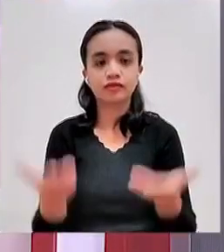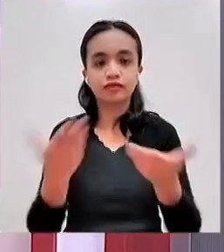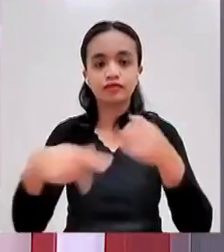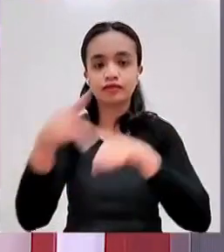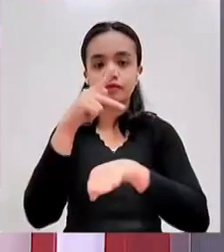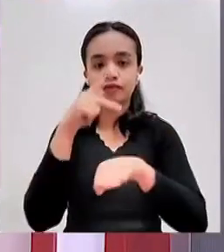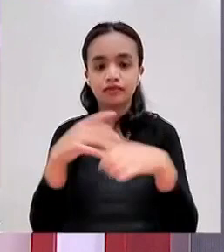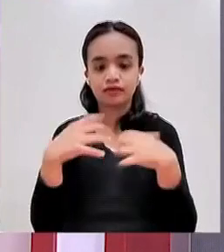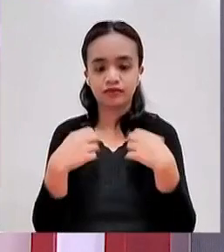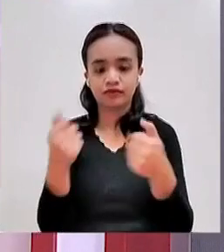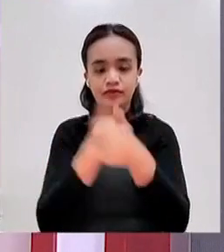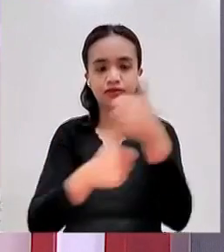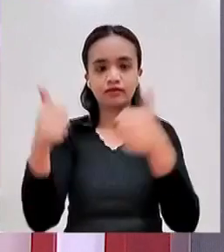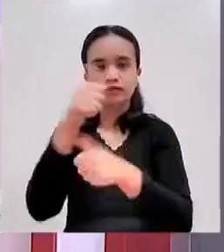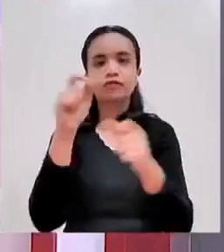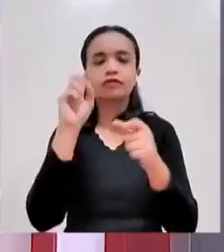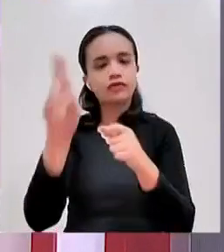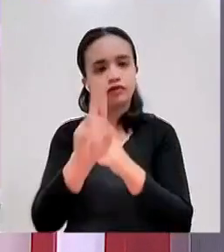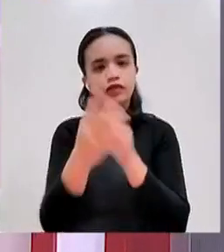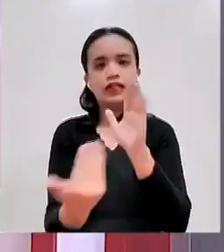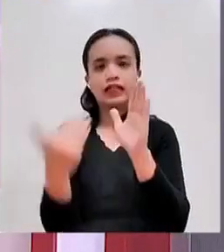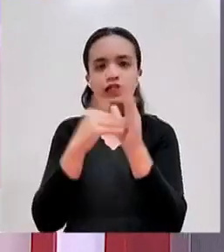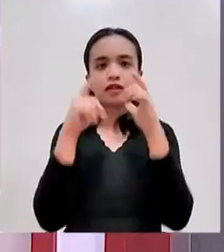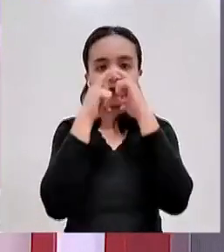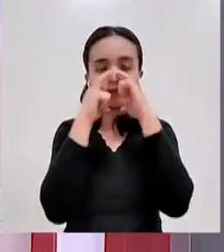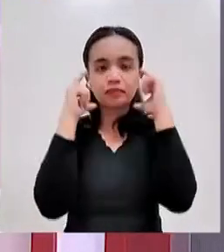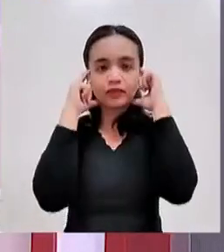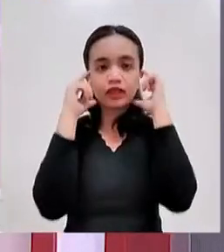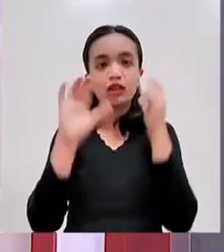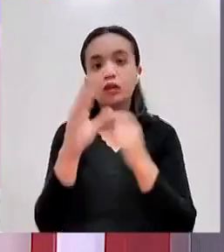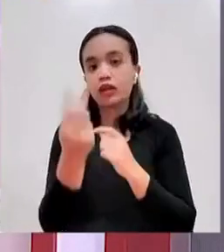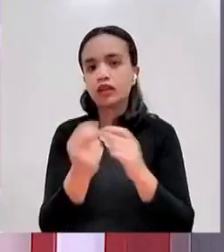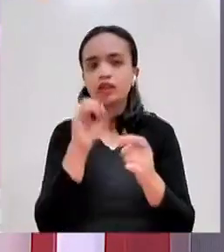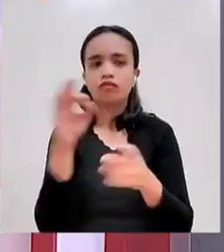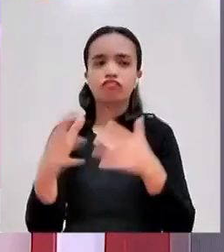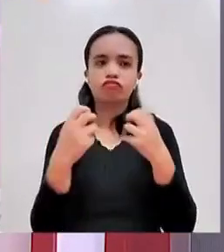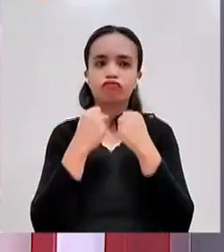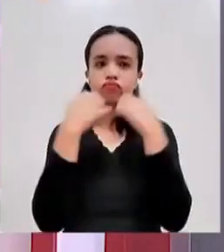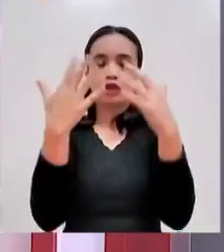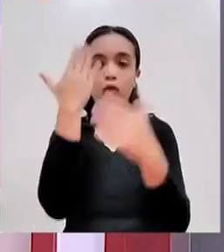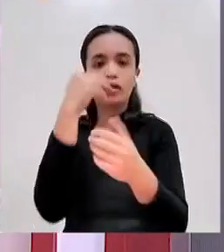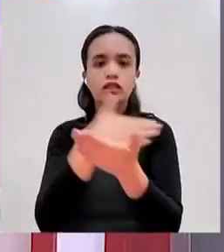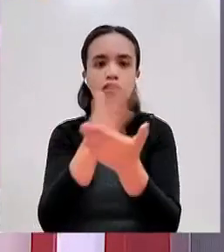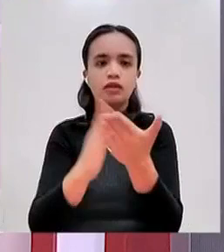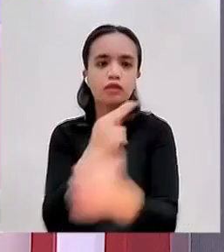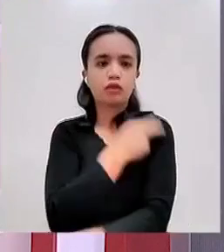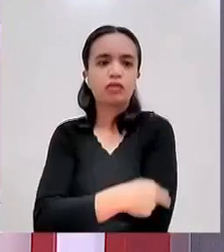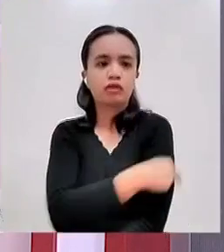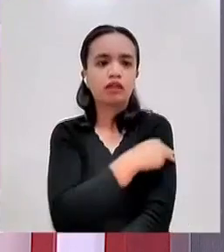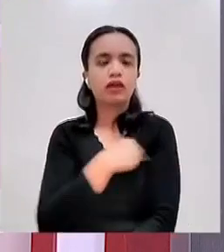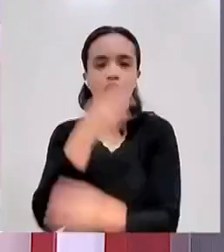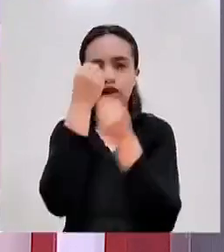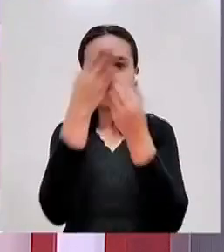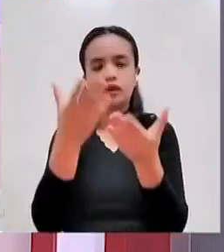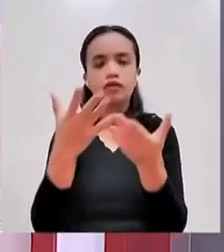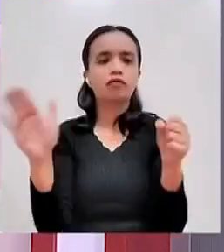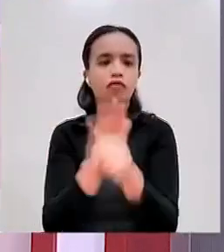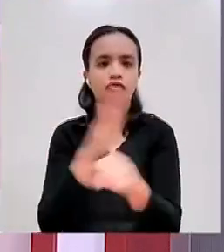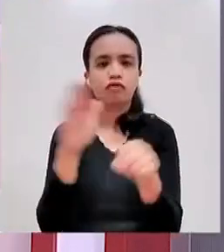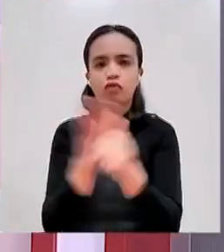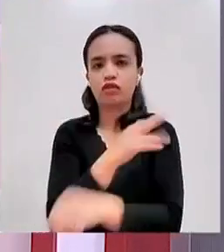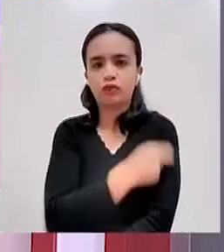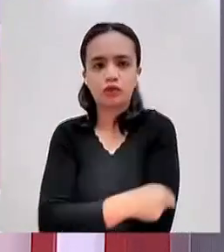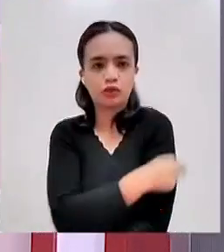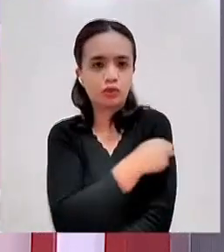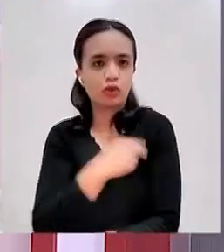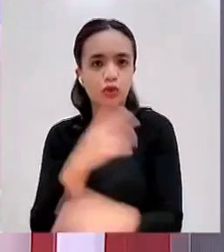to mask up once again during holiday gatherings says some hospitals report they have already reached full capacity in their COVID wards.